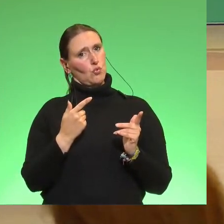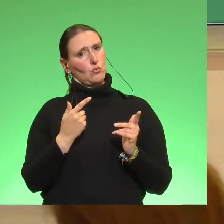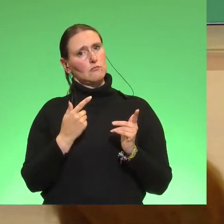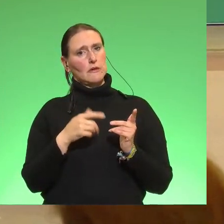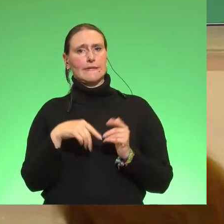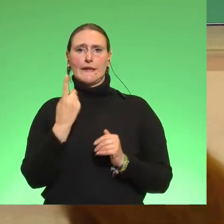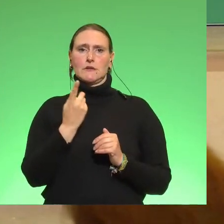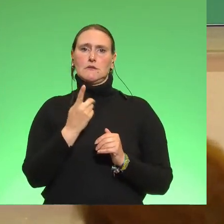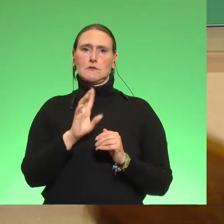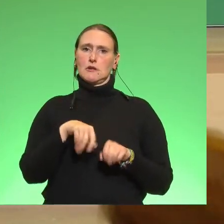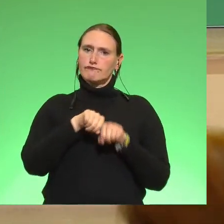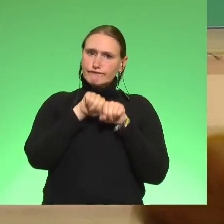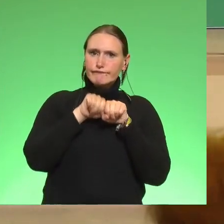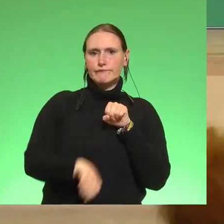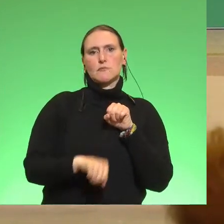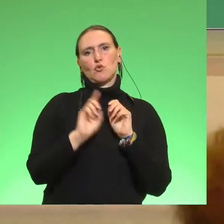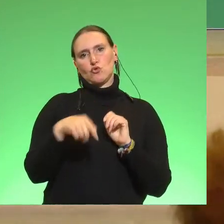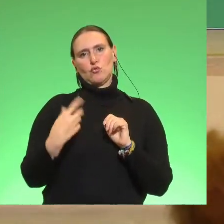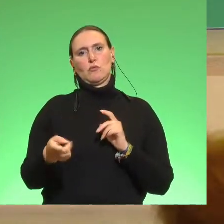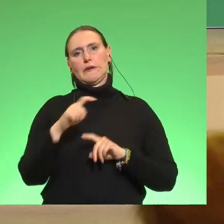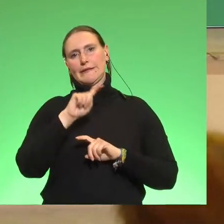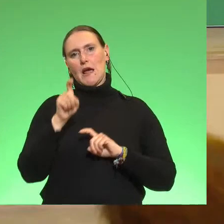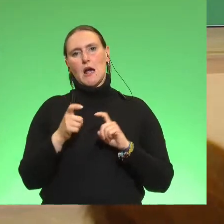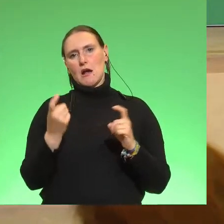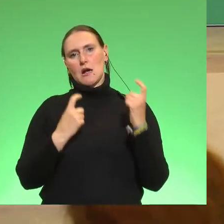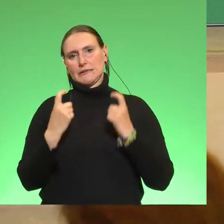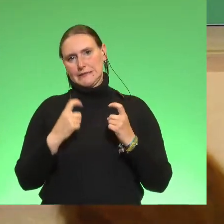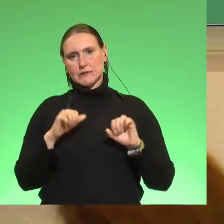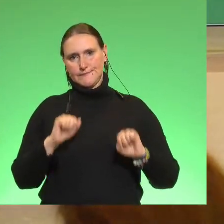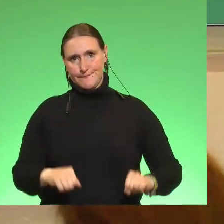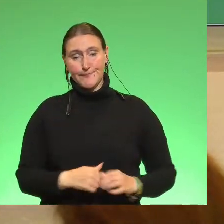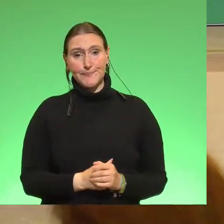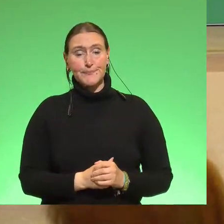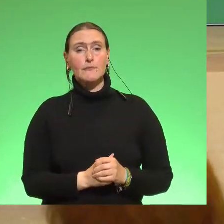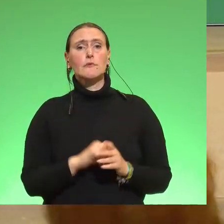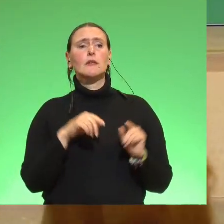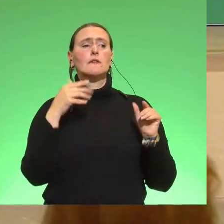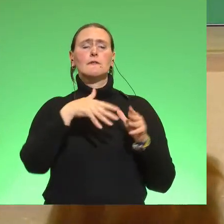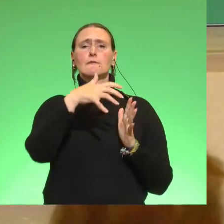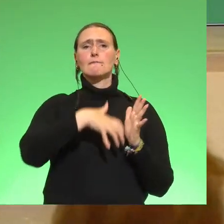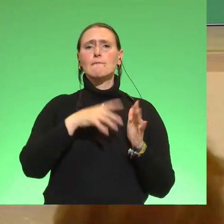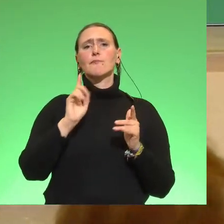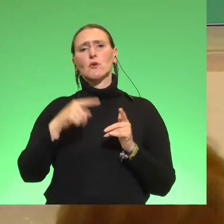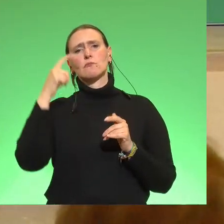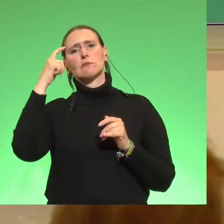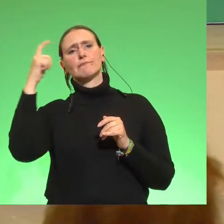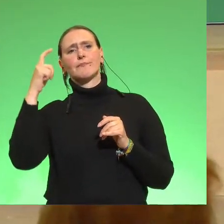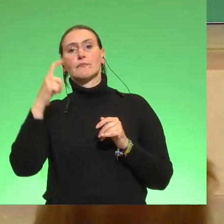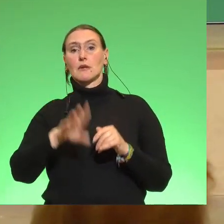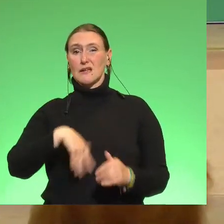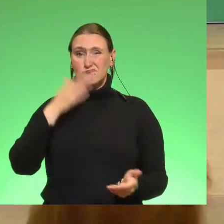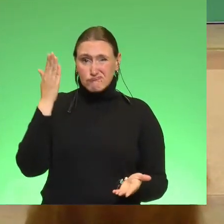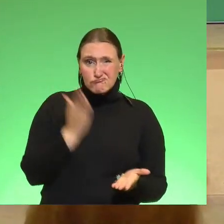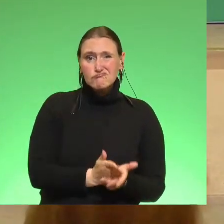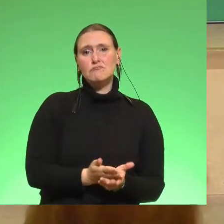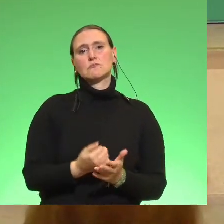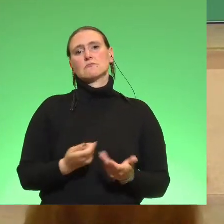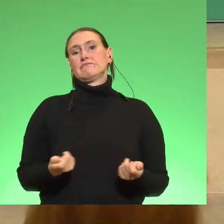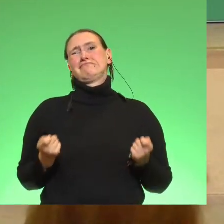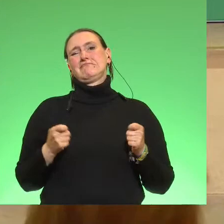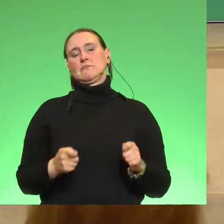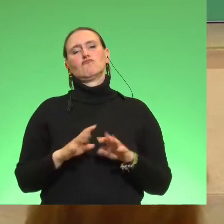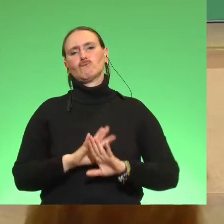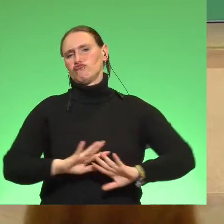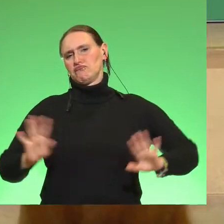assemblage, there will be quotations, there will be thoughts. They are not definitive, they are things to try